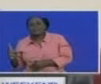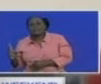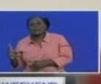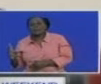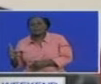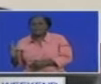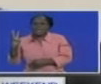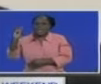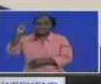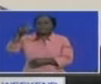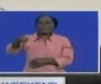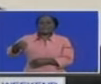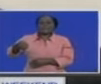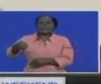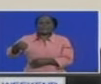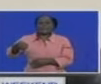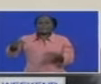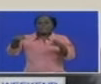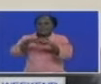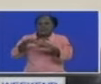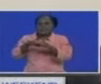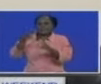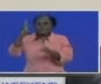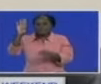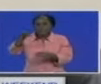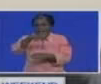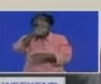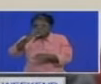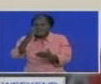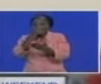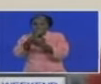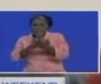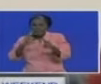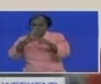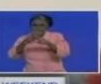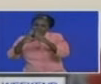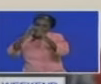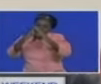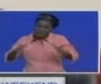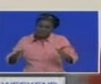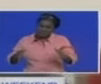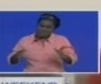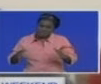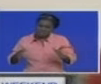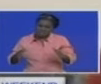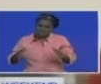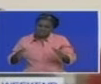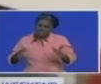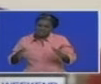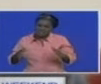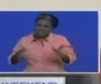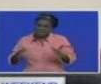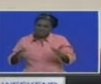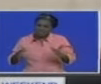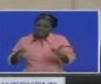ni wabunge, members of parliament. There are some sitting in a house which has been christened